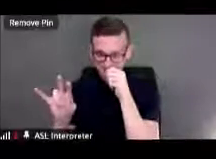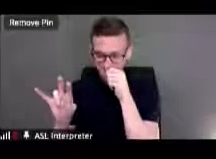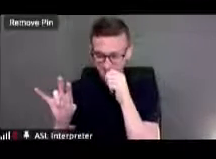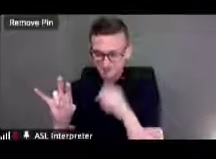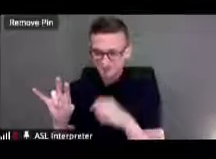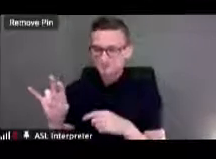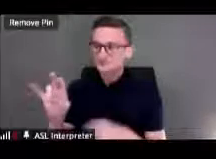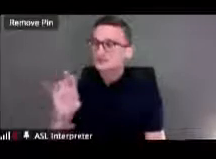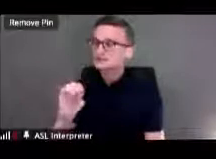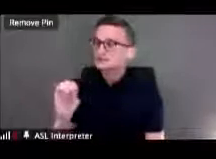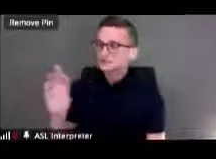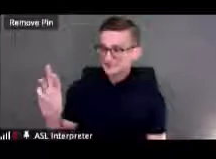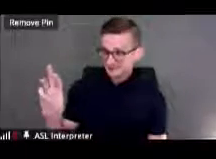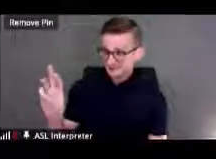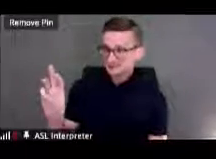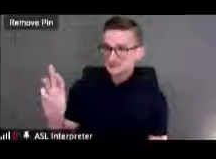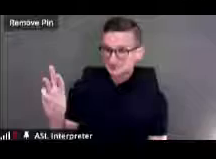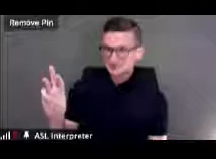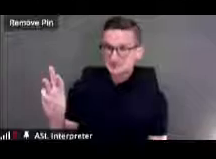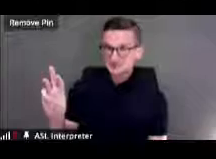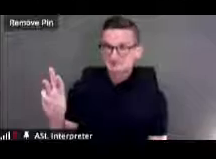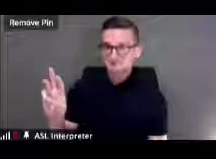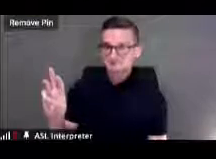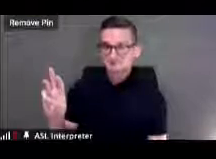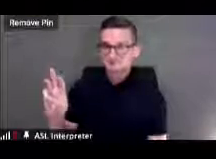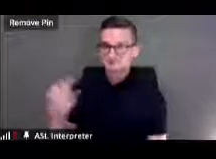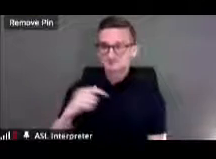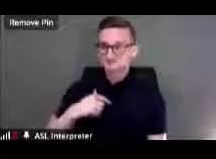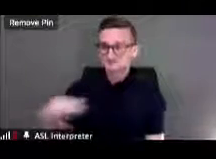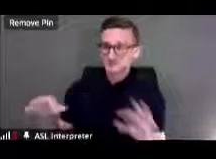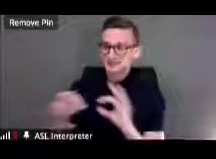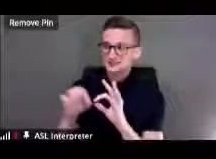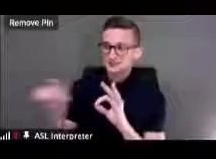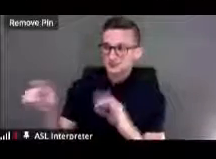006, I will be promoting you now.